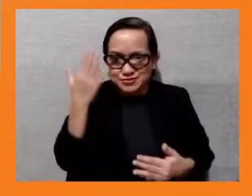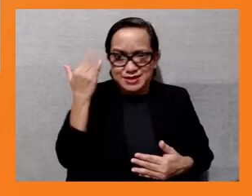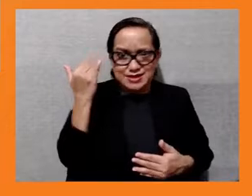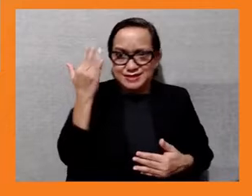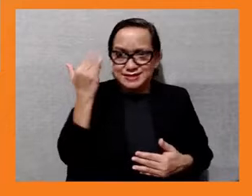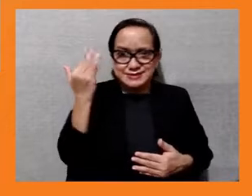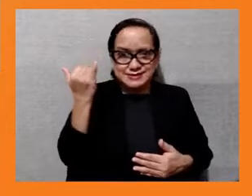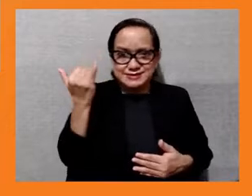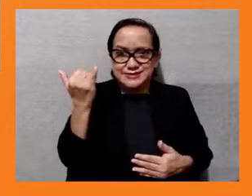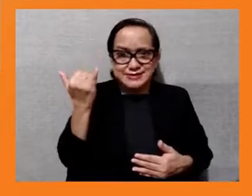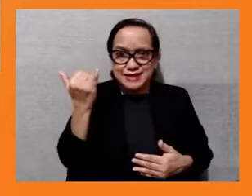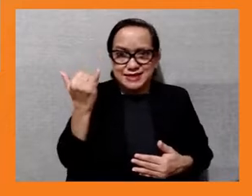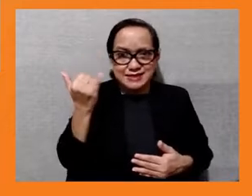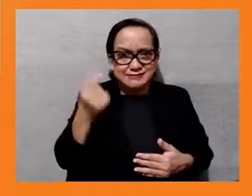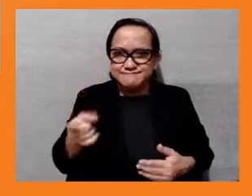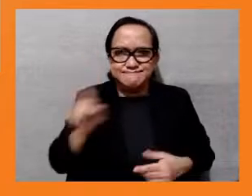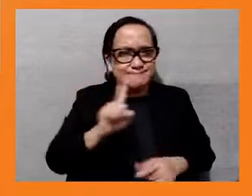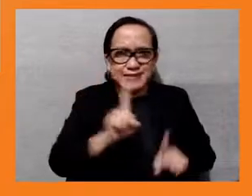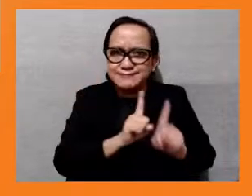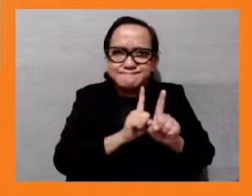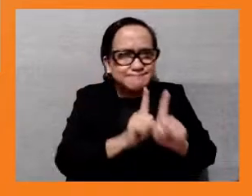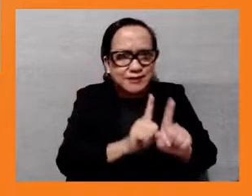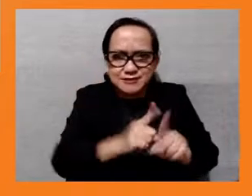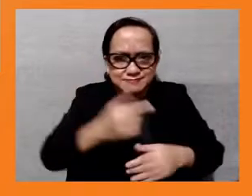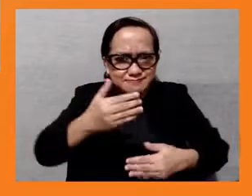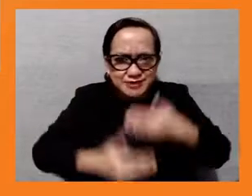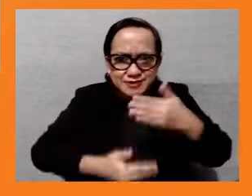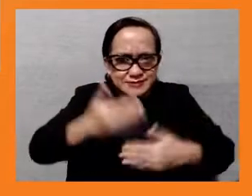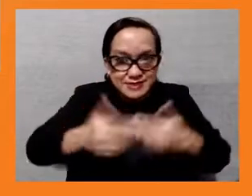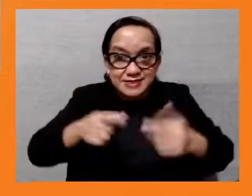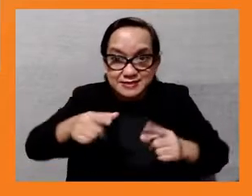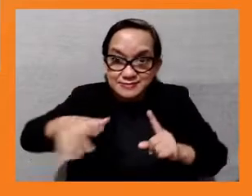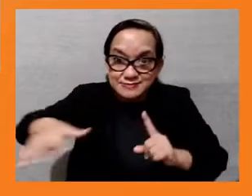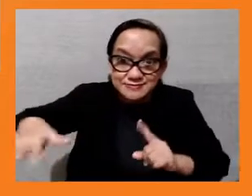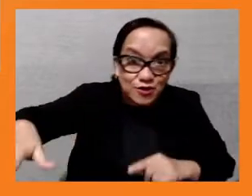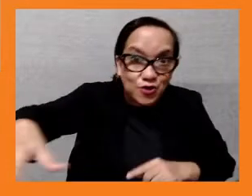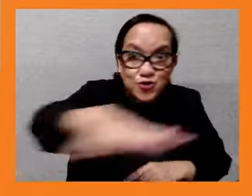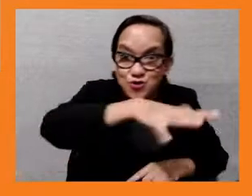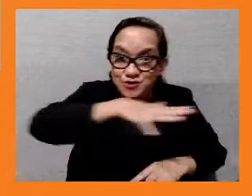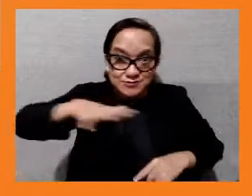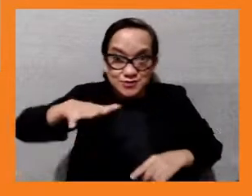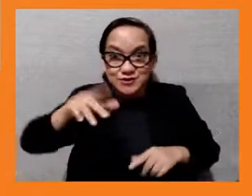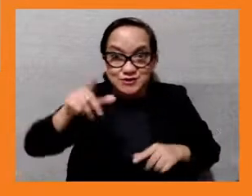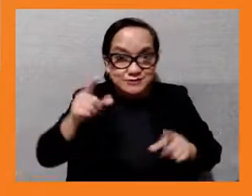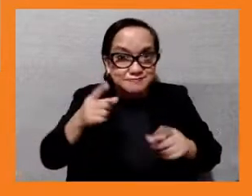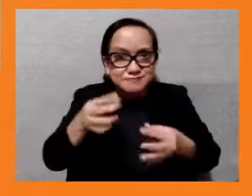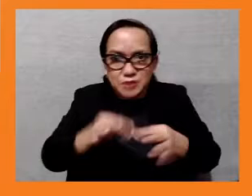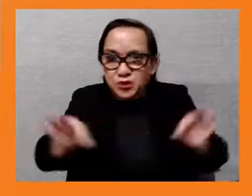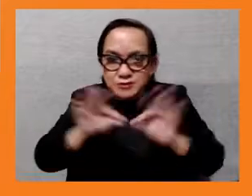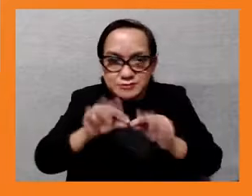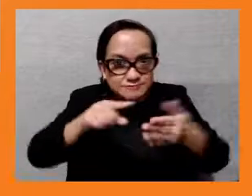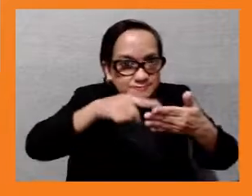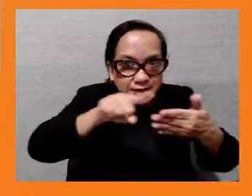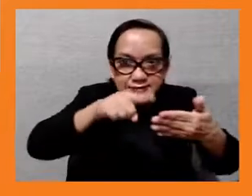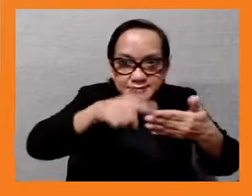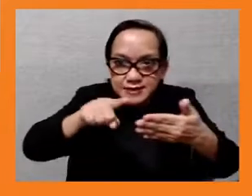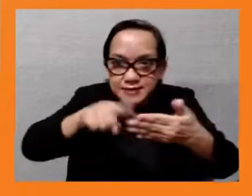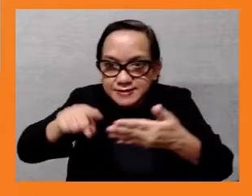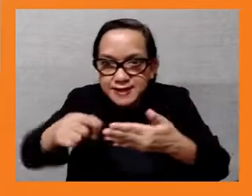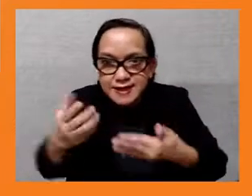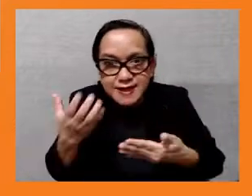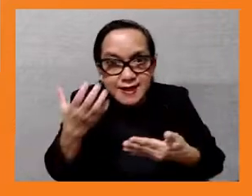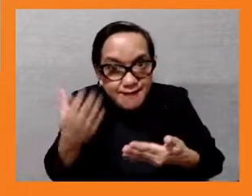and assisting communities affected by these sub-projects. Nonetheless, along these lines of project screening and